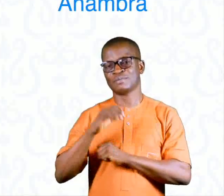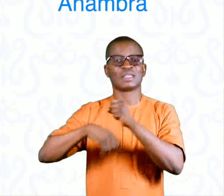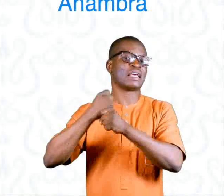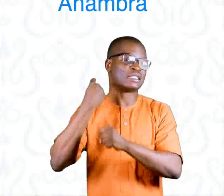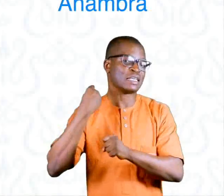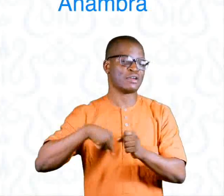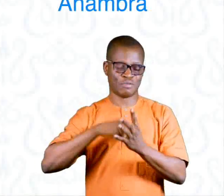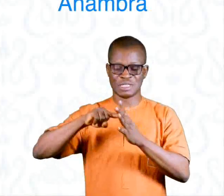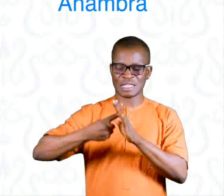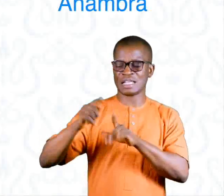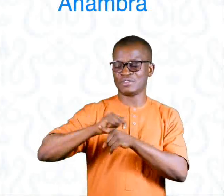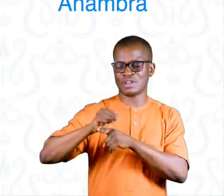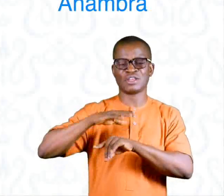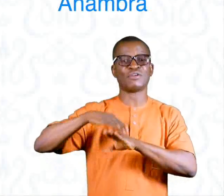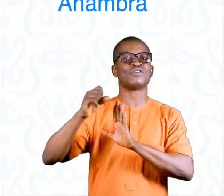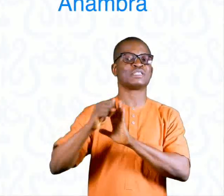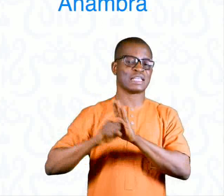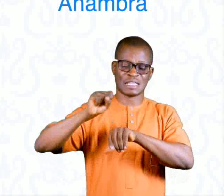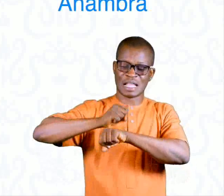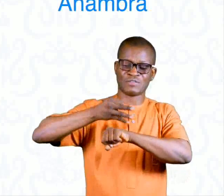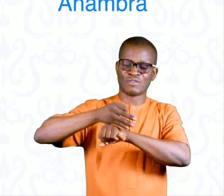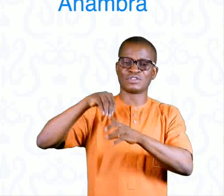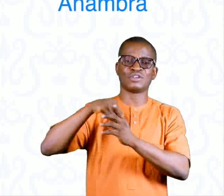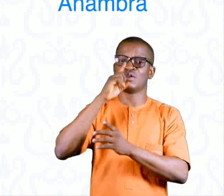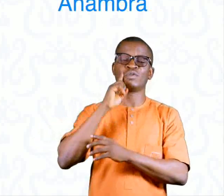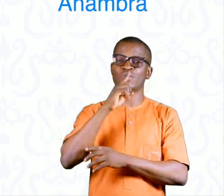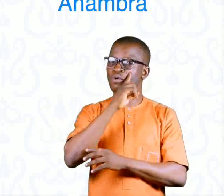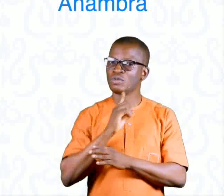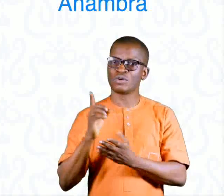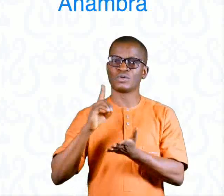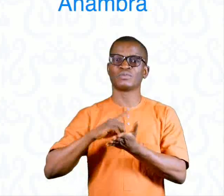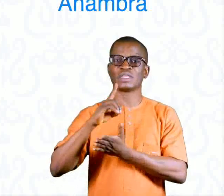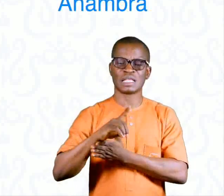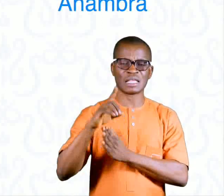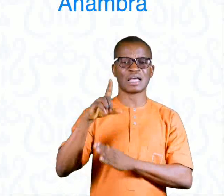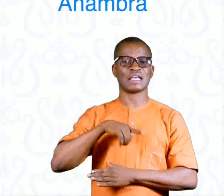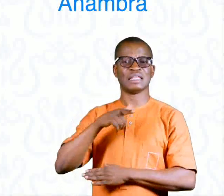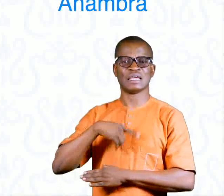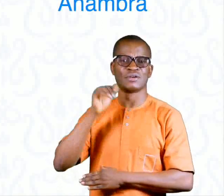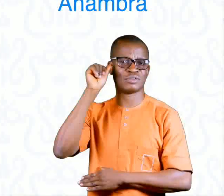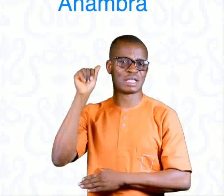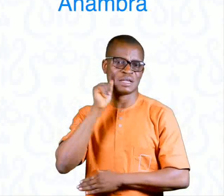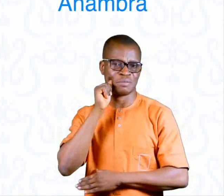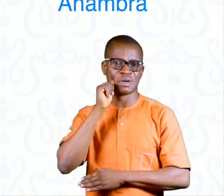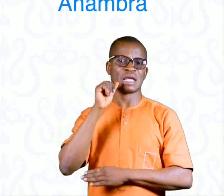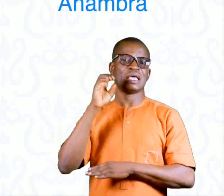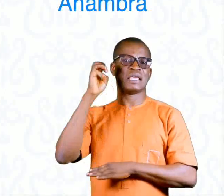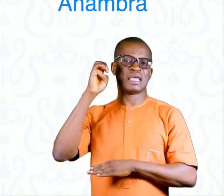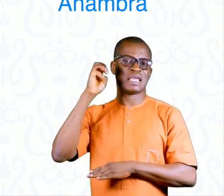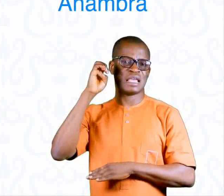So last year we started the training of state task forces in Ondo, Delta, Lagos,